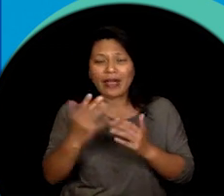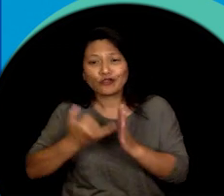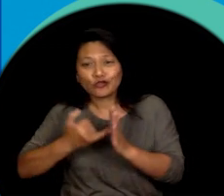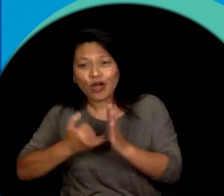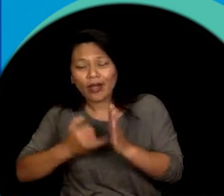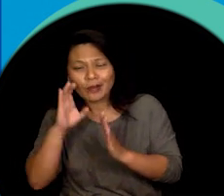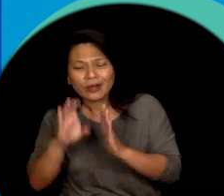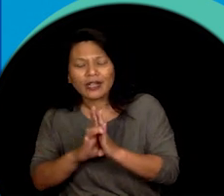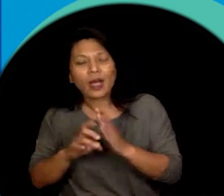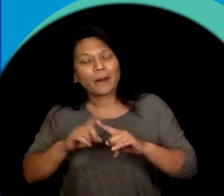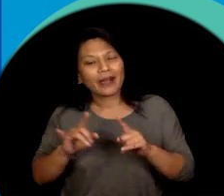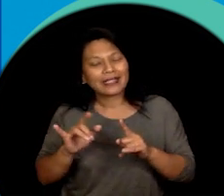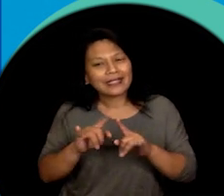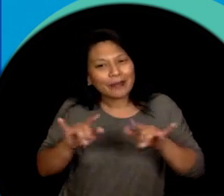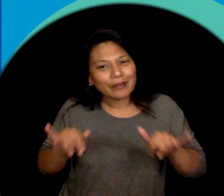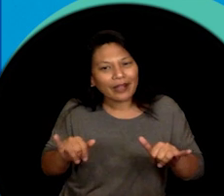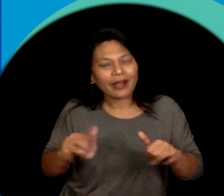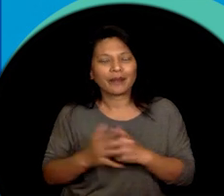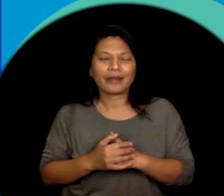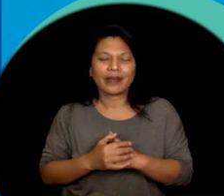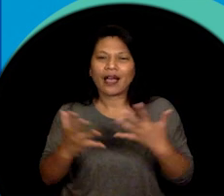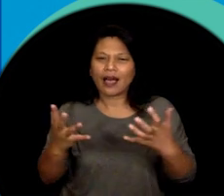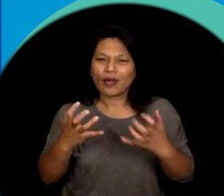but I also wanted to have that undercurrent